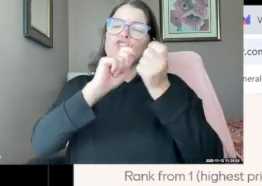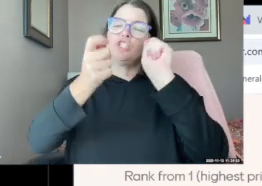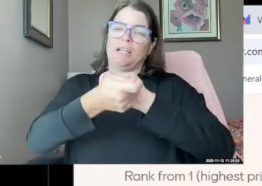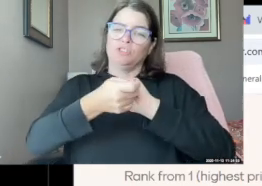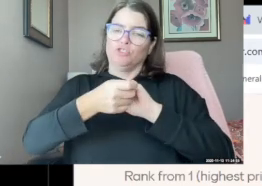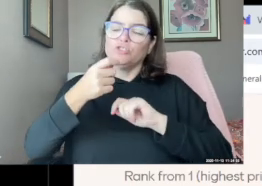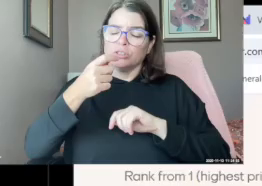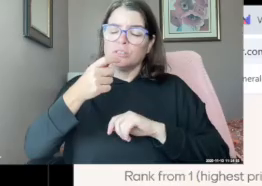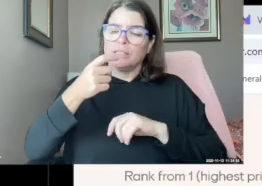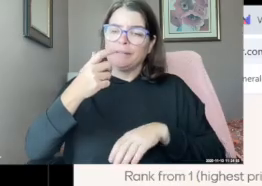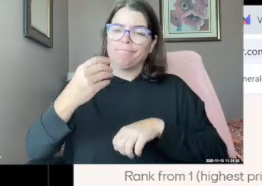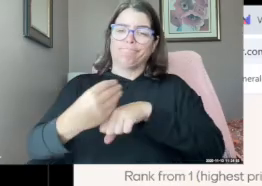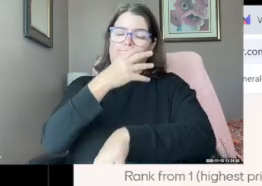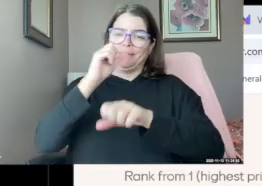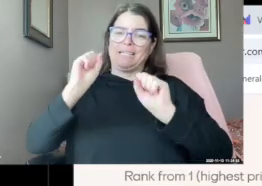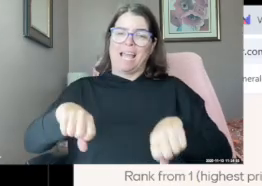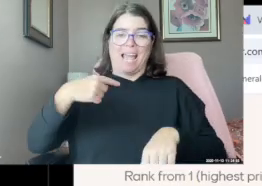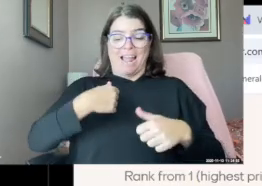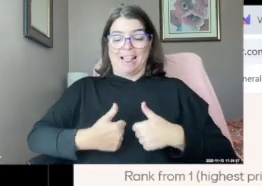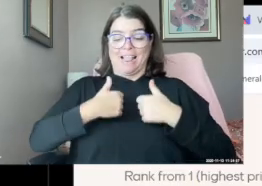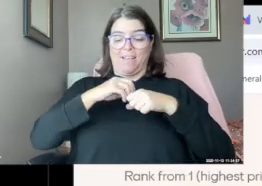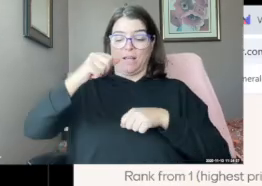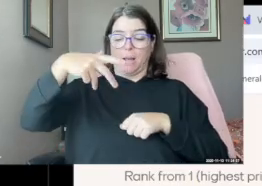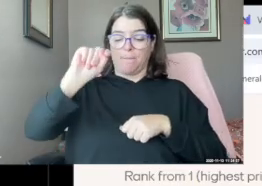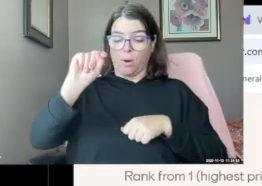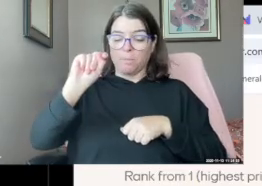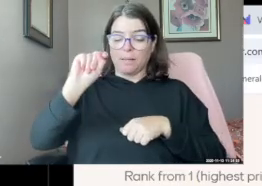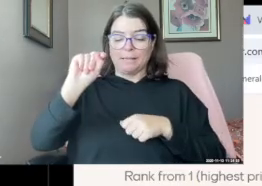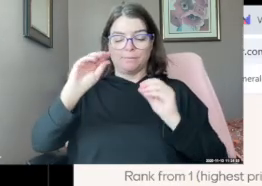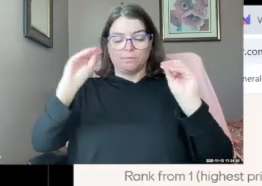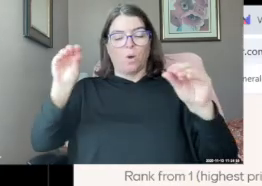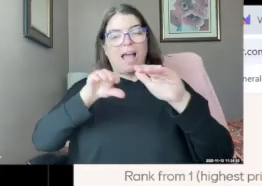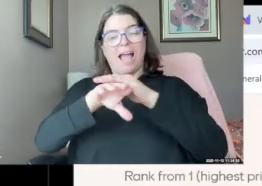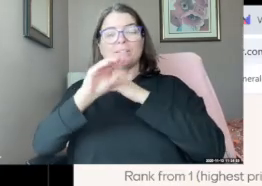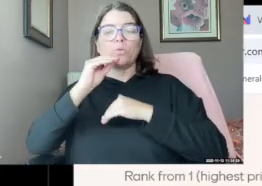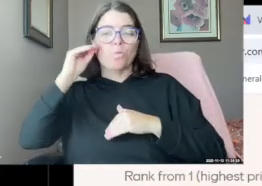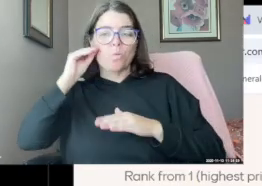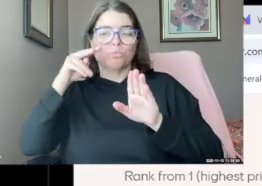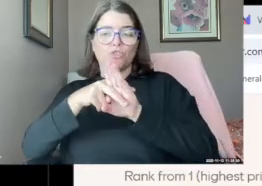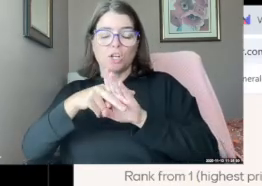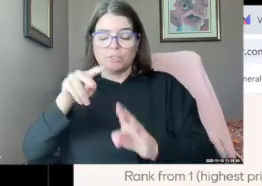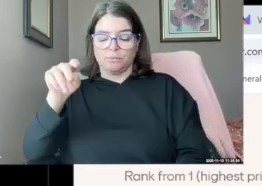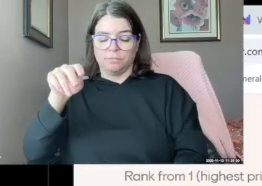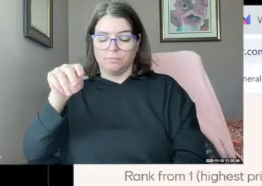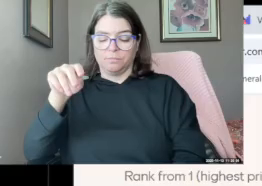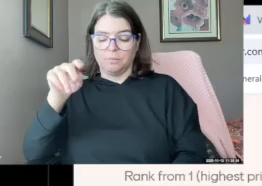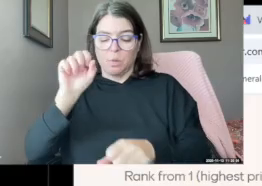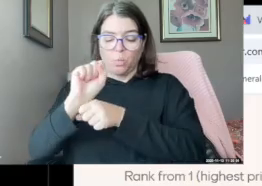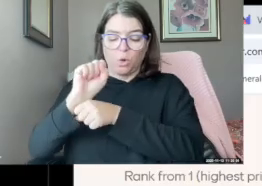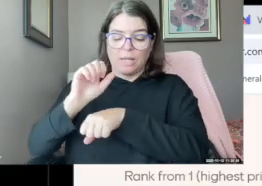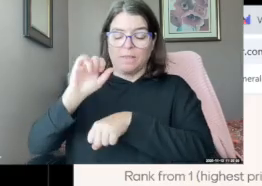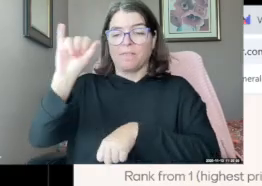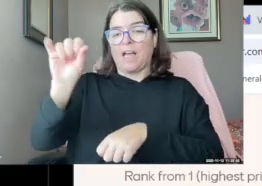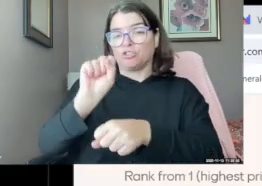have complimentary charging access is a game changer. I personally live in an apartment, so I do not have access